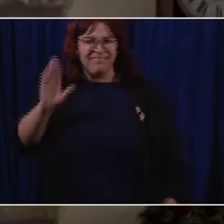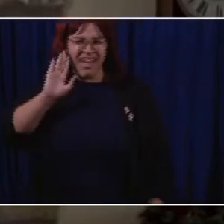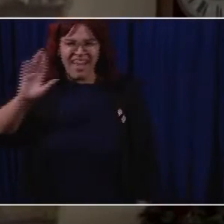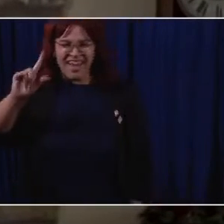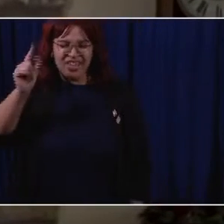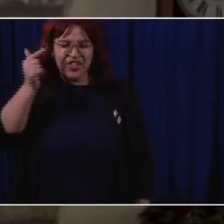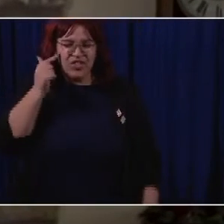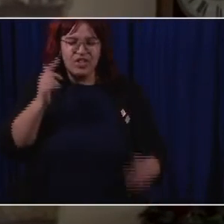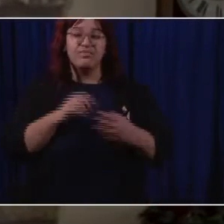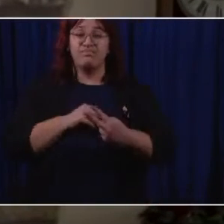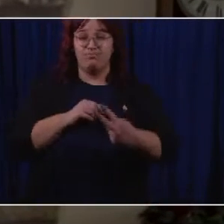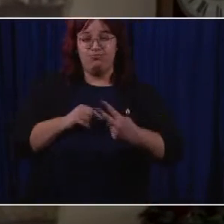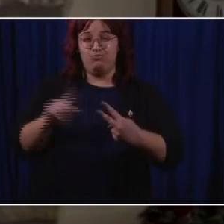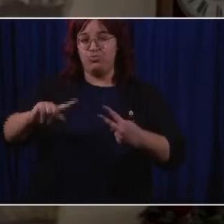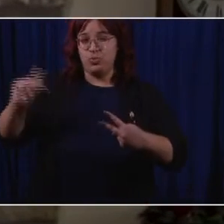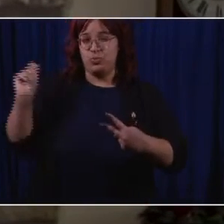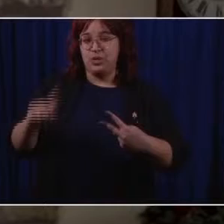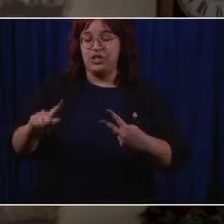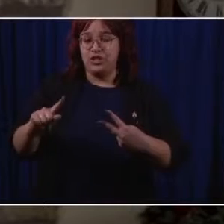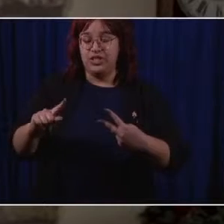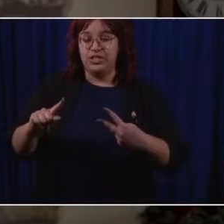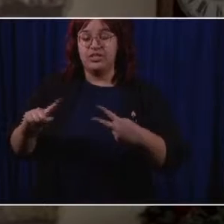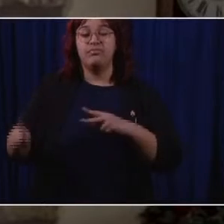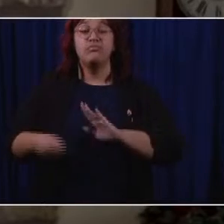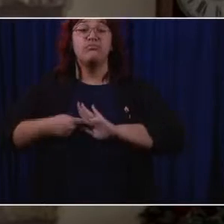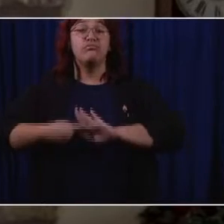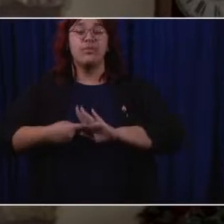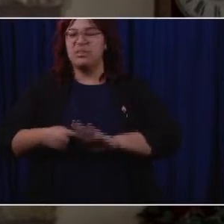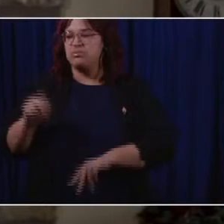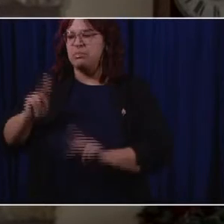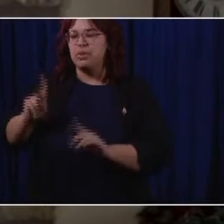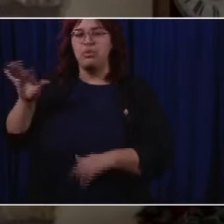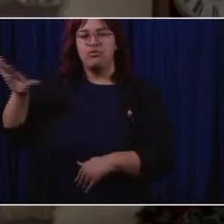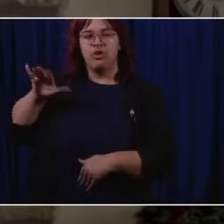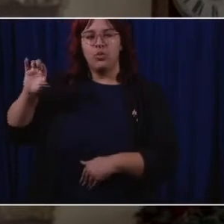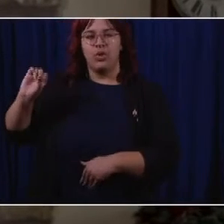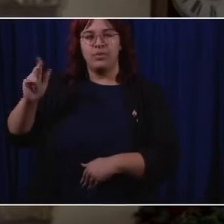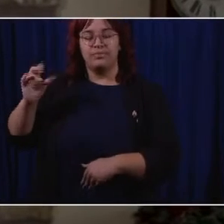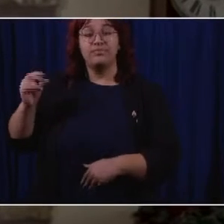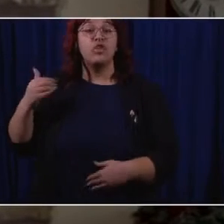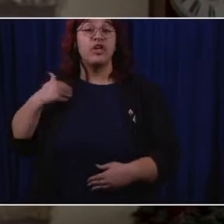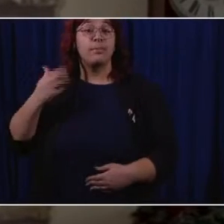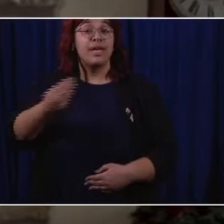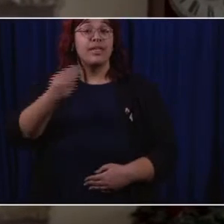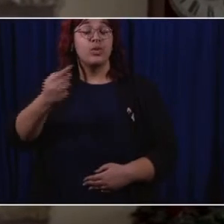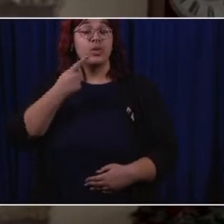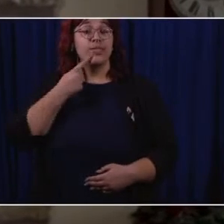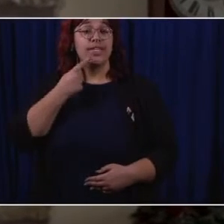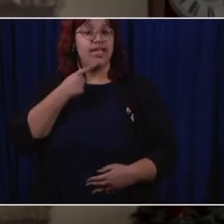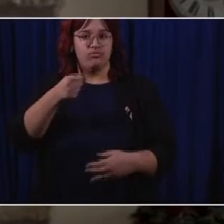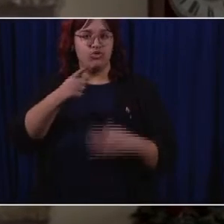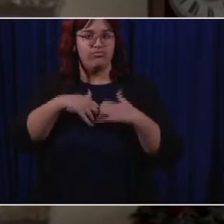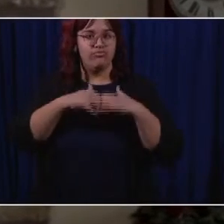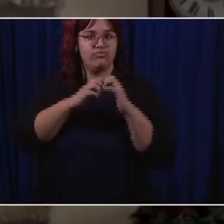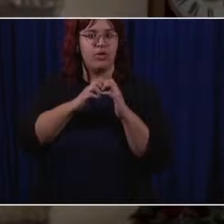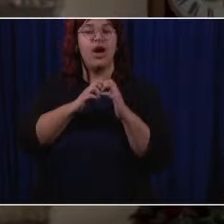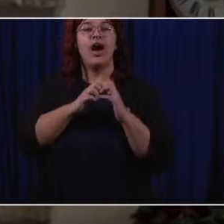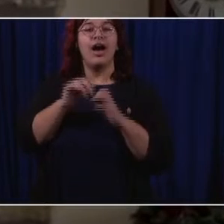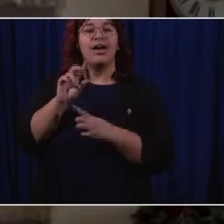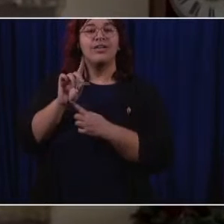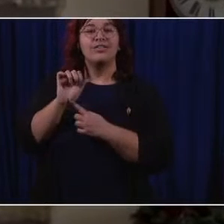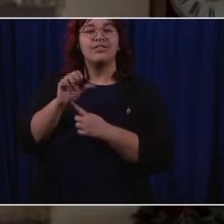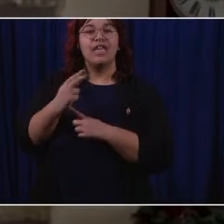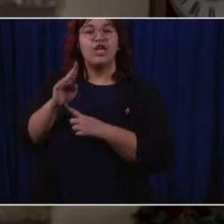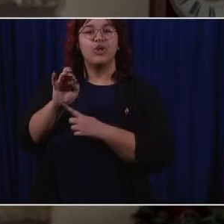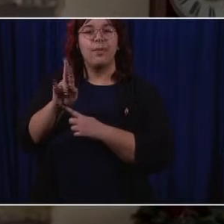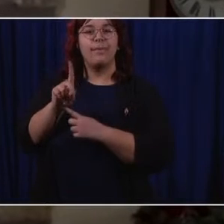So I'm going to ask a two-part question today on behalf of several Ohioans. First, on Monday, you said there will be a vaccine dashboard. And as you're probably aware, a